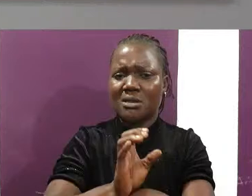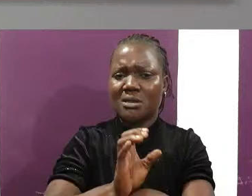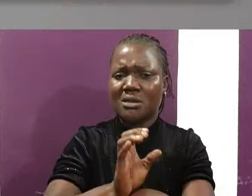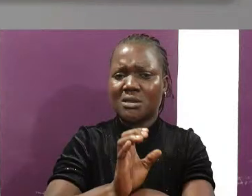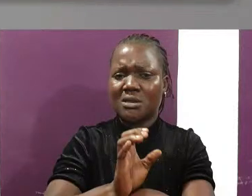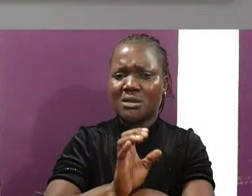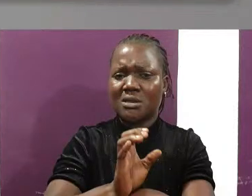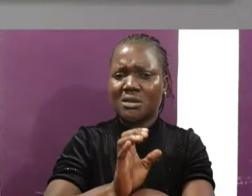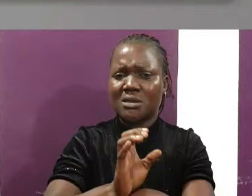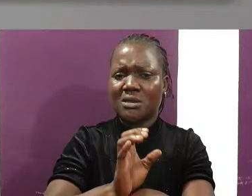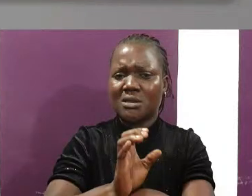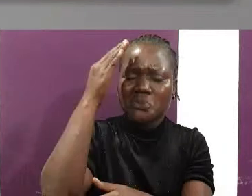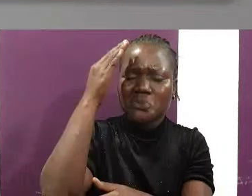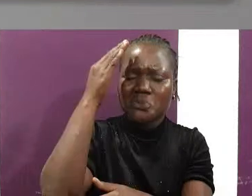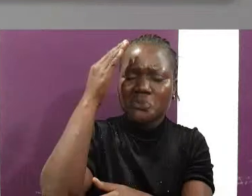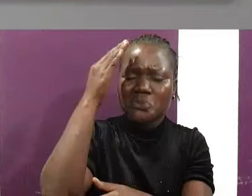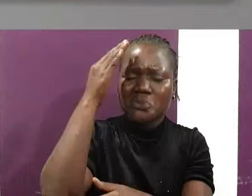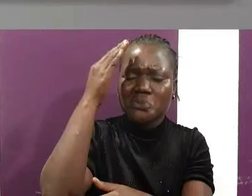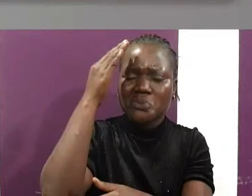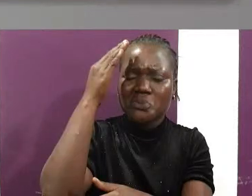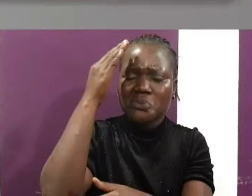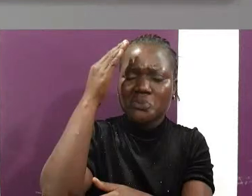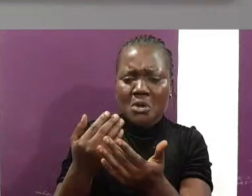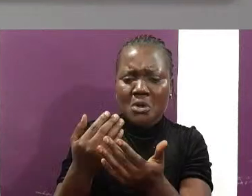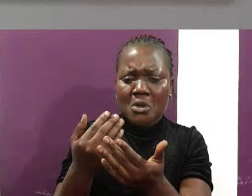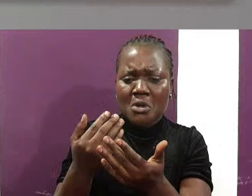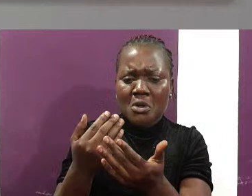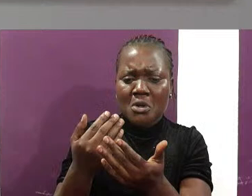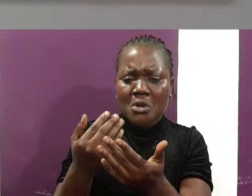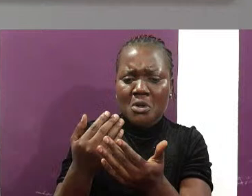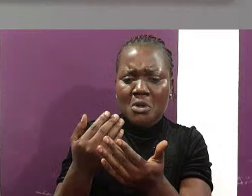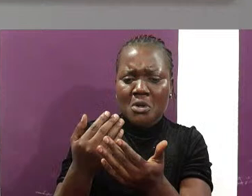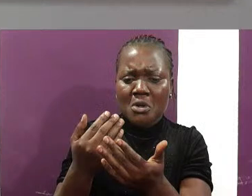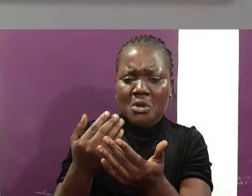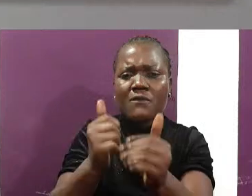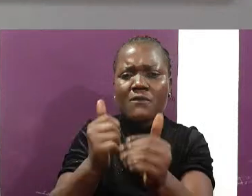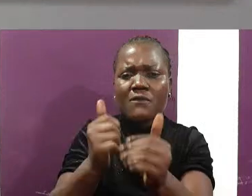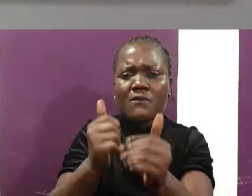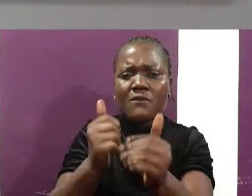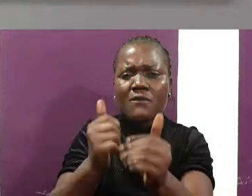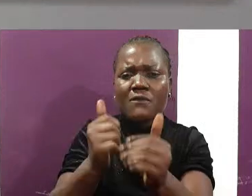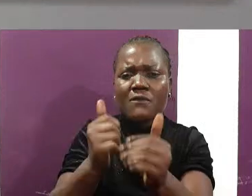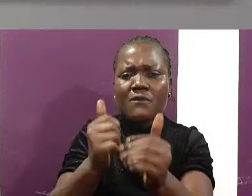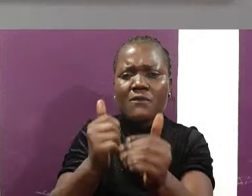There's been a message given about the glorious church and God's scheme of redemption.